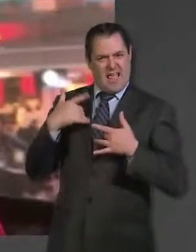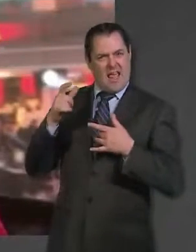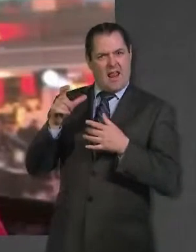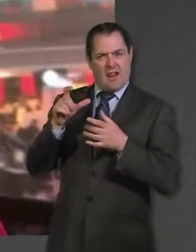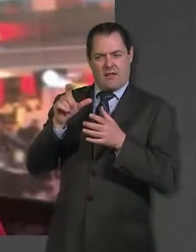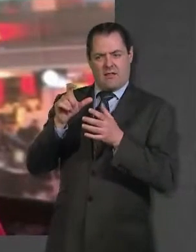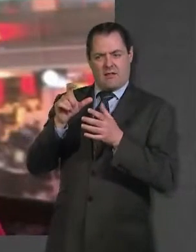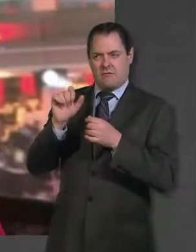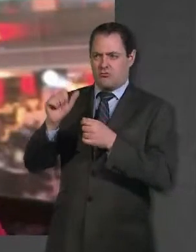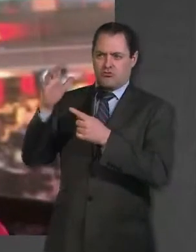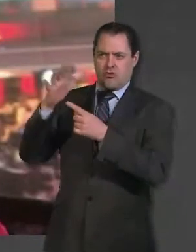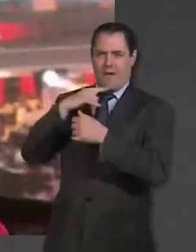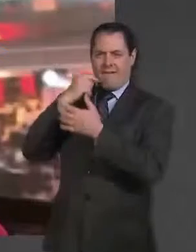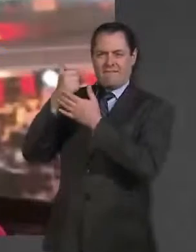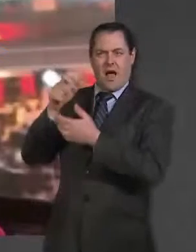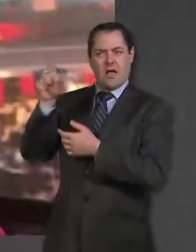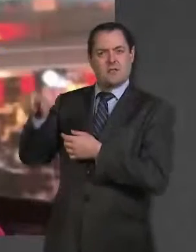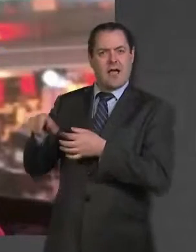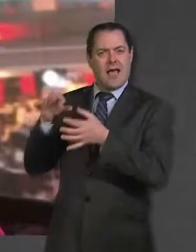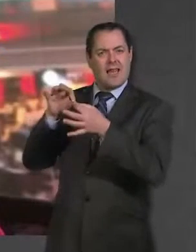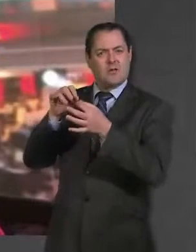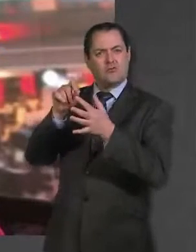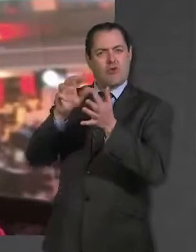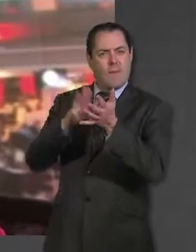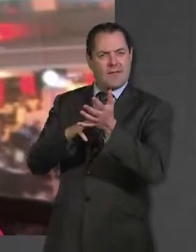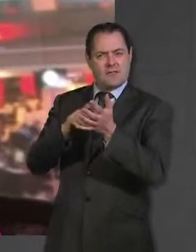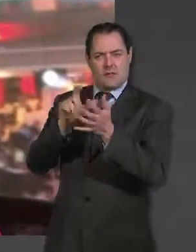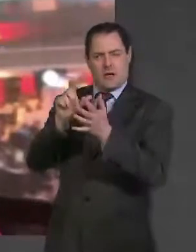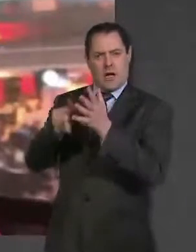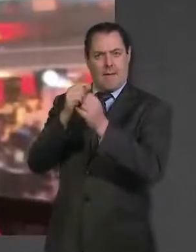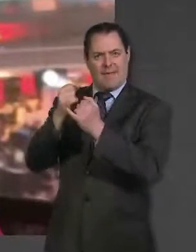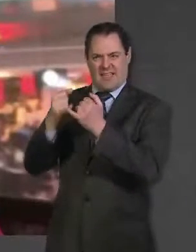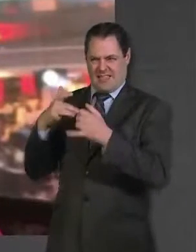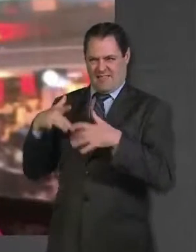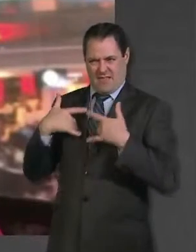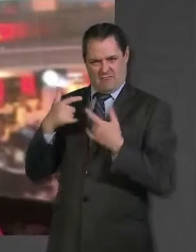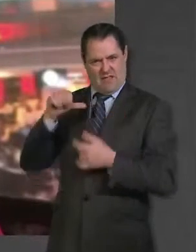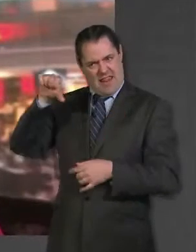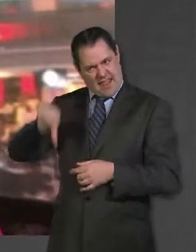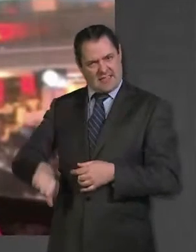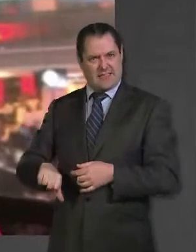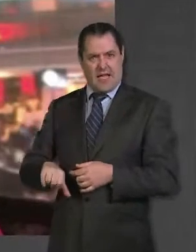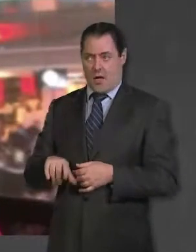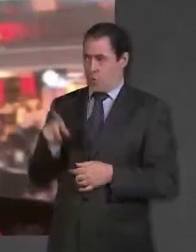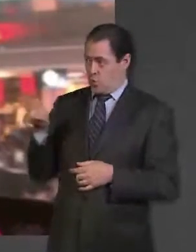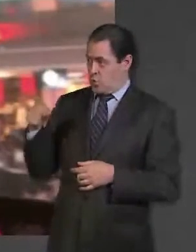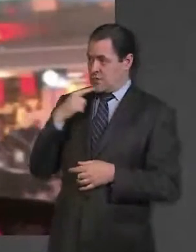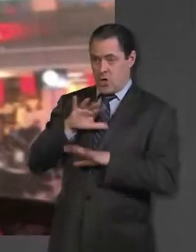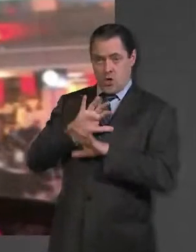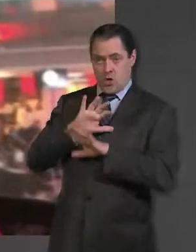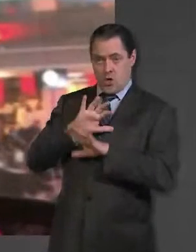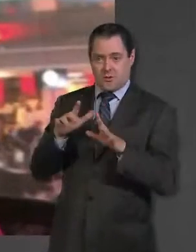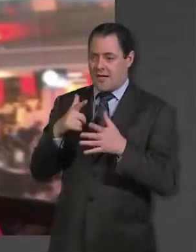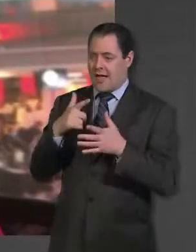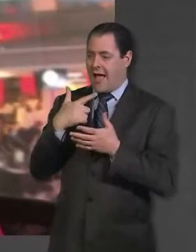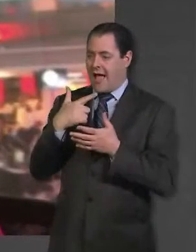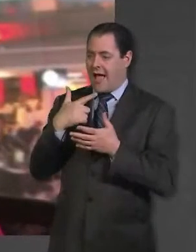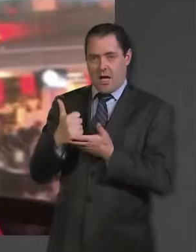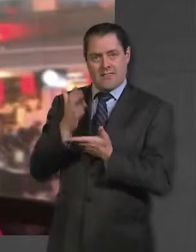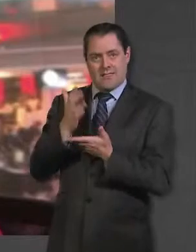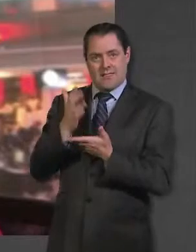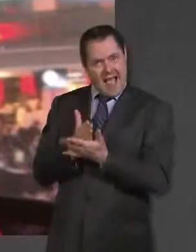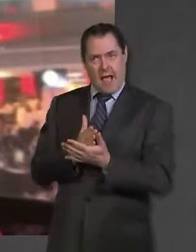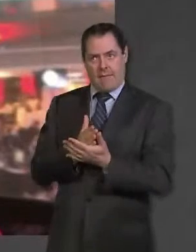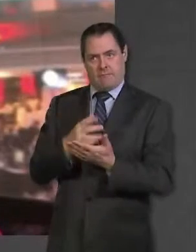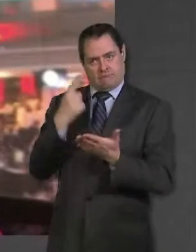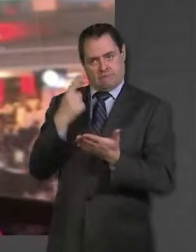that you stood there at that lectern and told people the guidelines weren't advice, they were instructions, do you feel that way, or at least see why